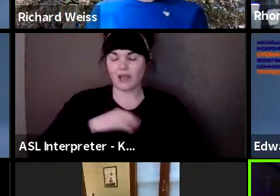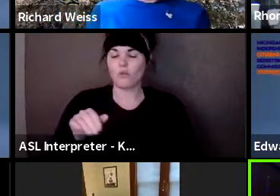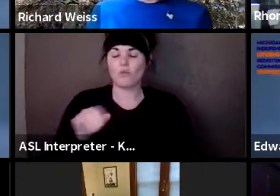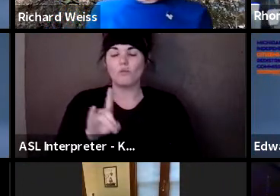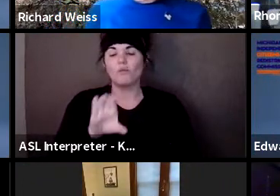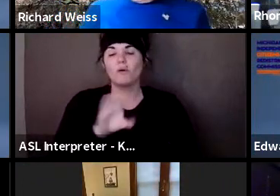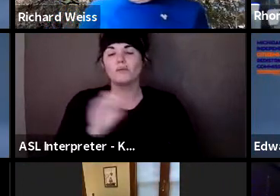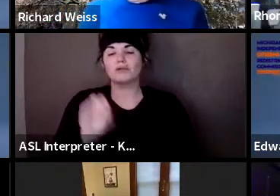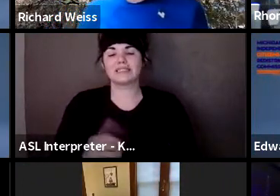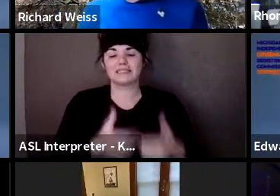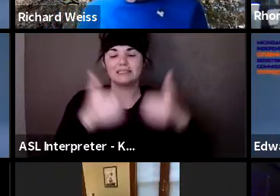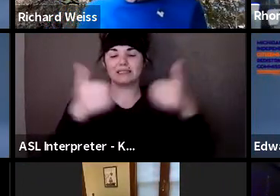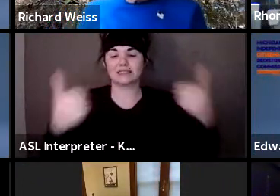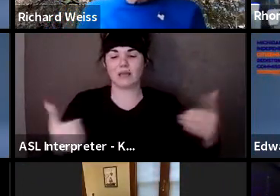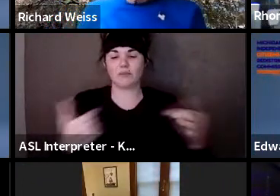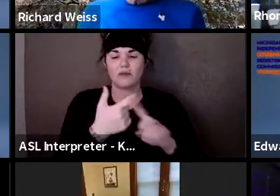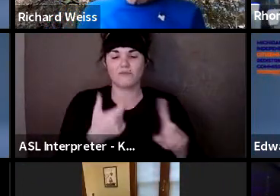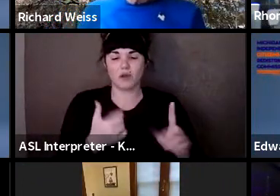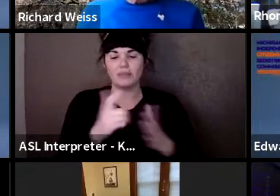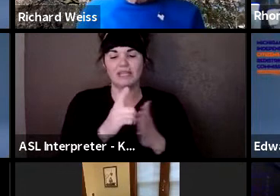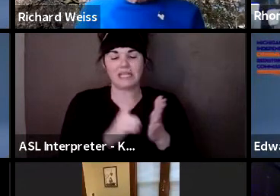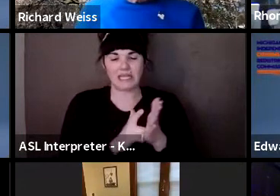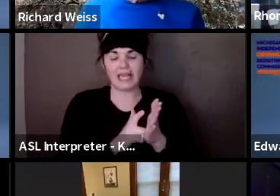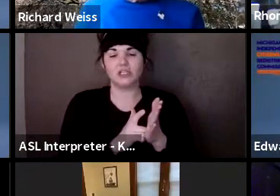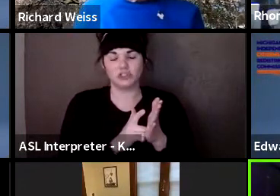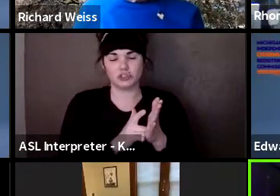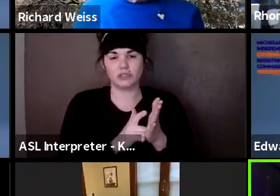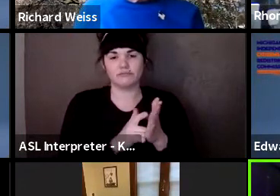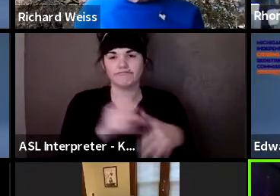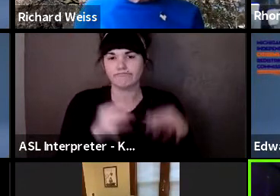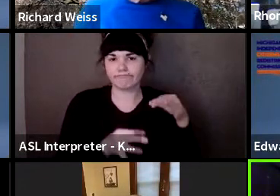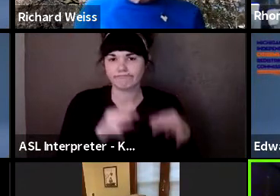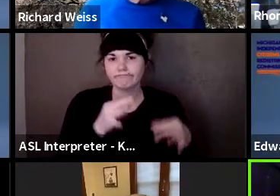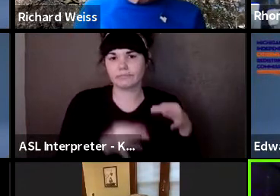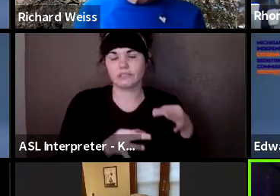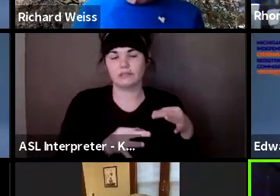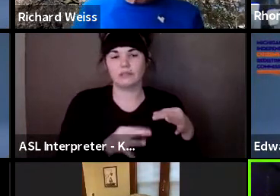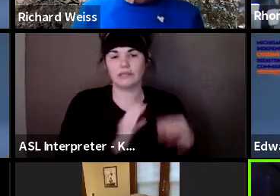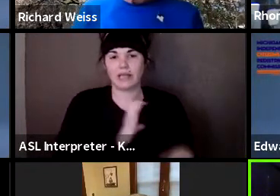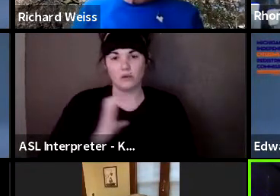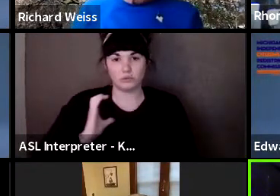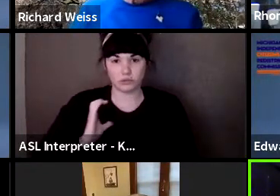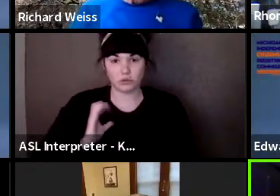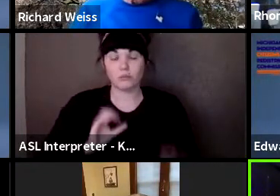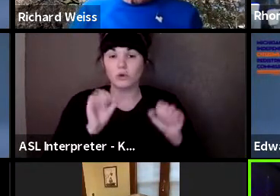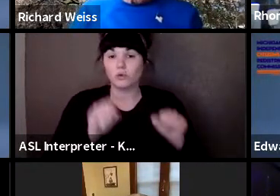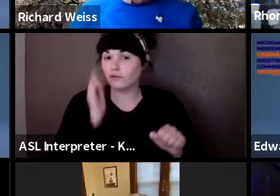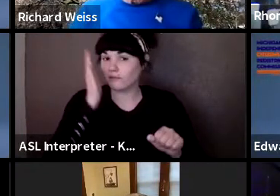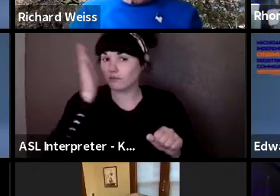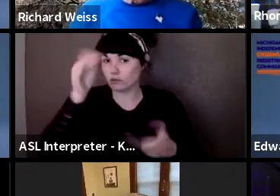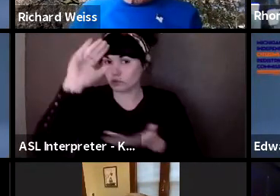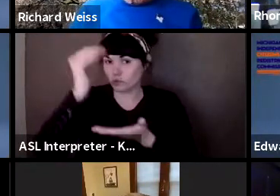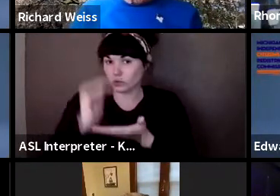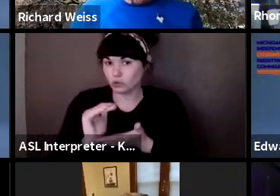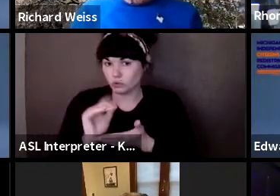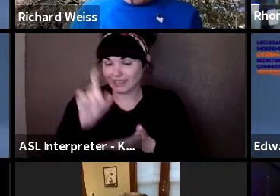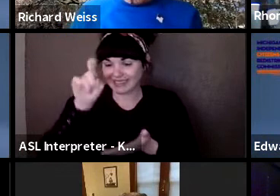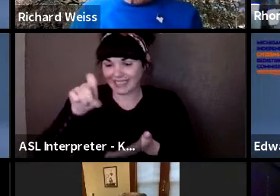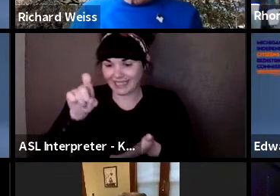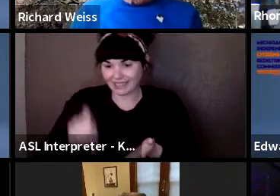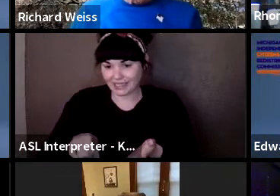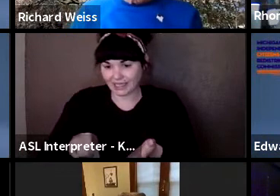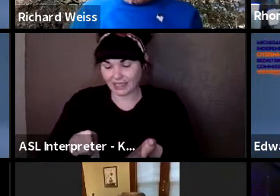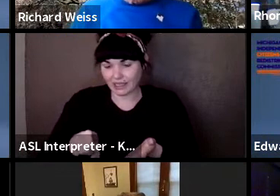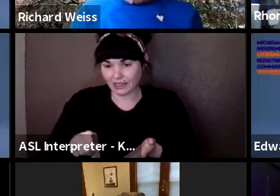litigation counsel. And depending on the firm that's chosen for litigation counsel, it could in the future reduce the need for assistance from the